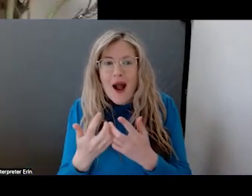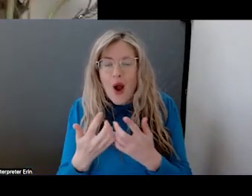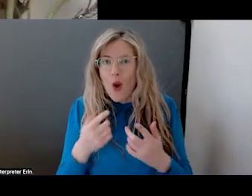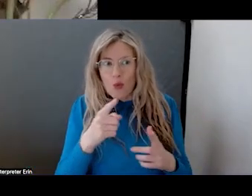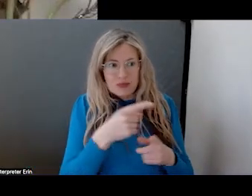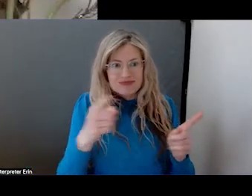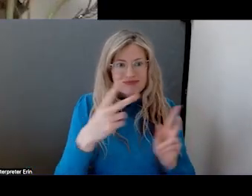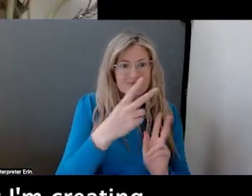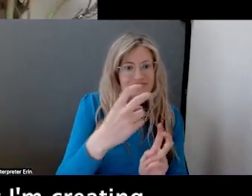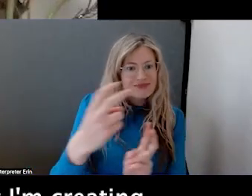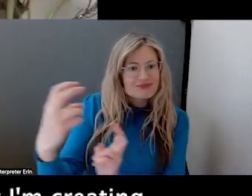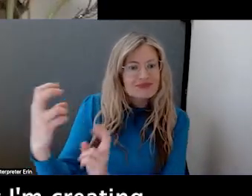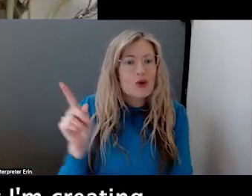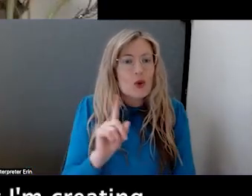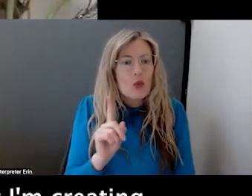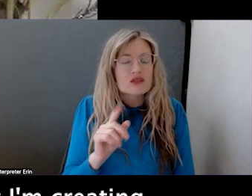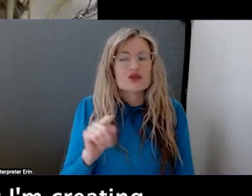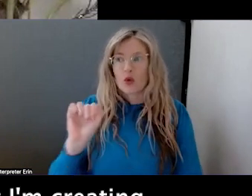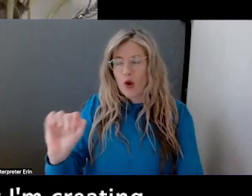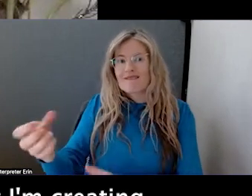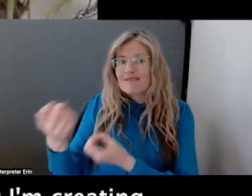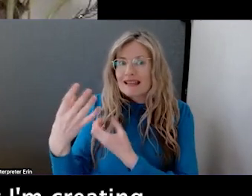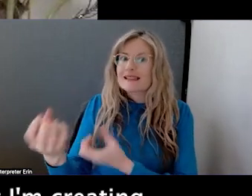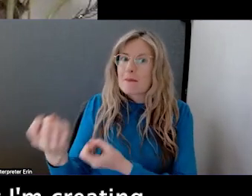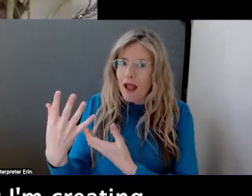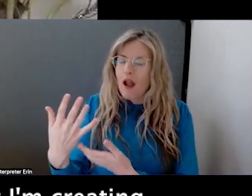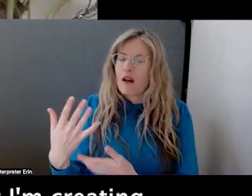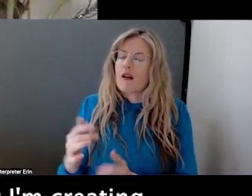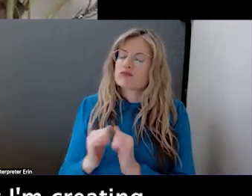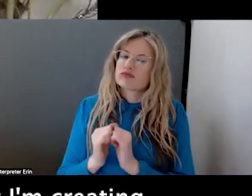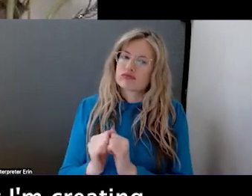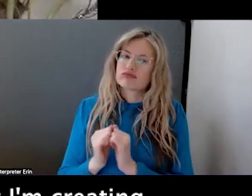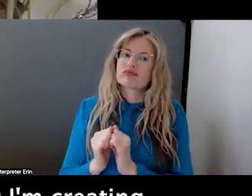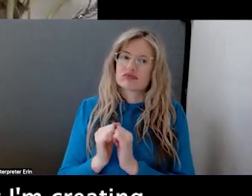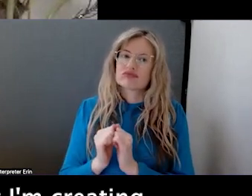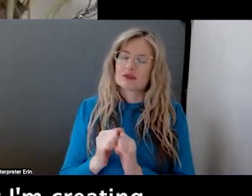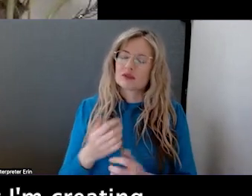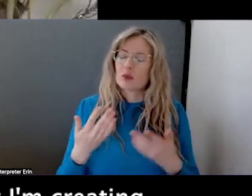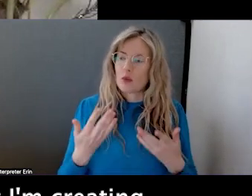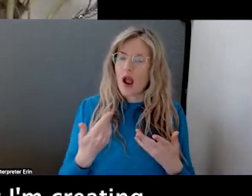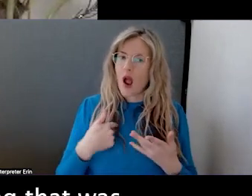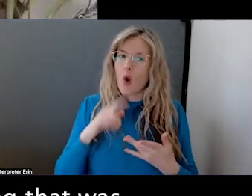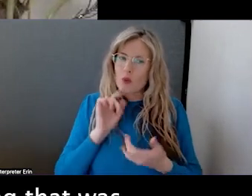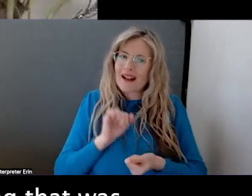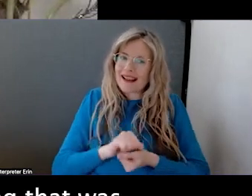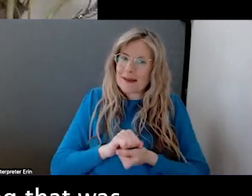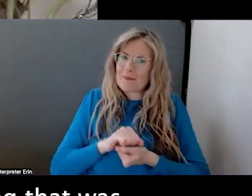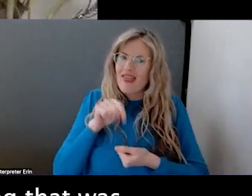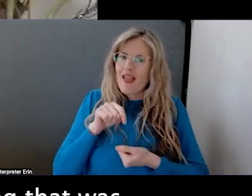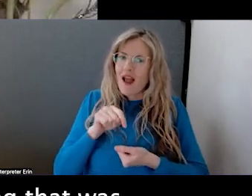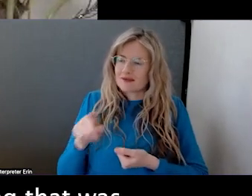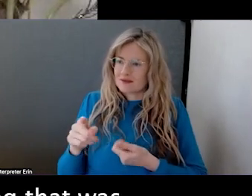valuable for me. And it's about like moving forward and like really trusting that like, I'm creating some value through my